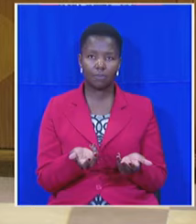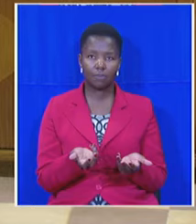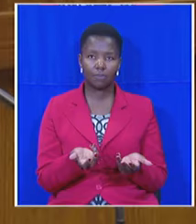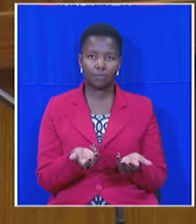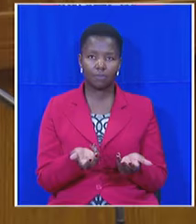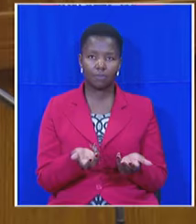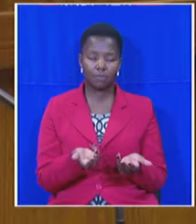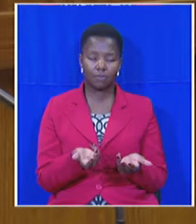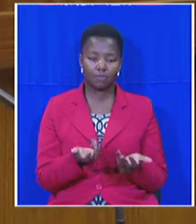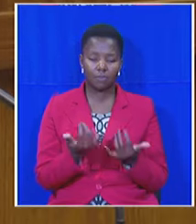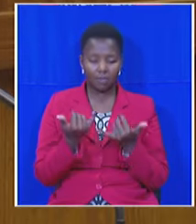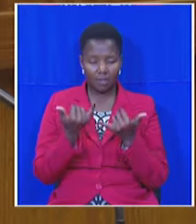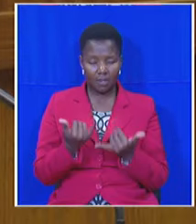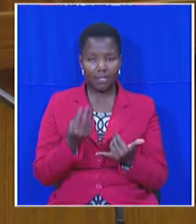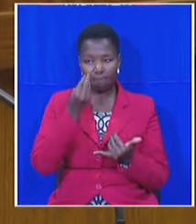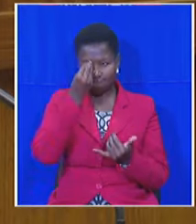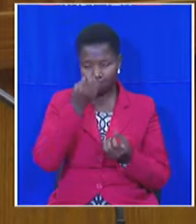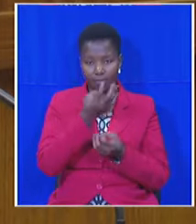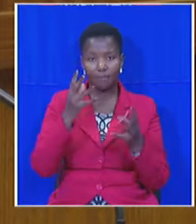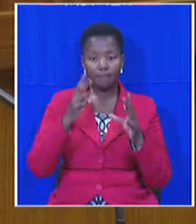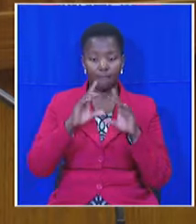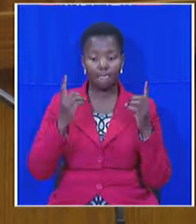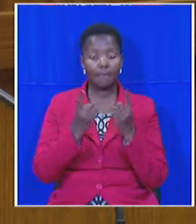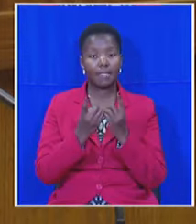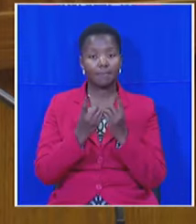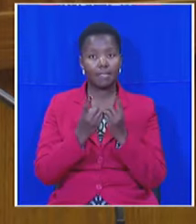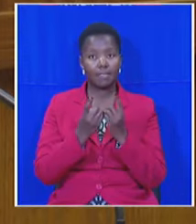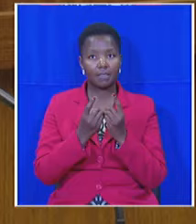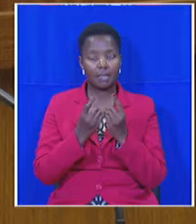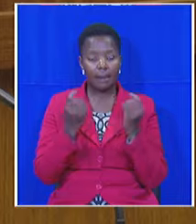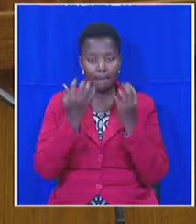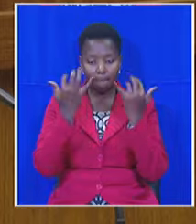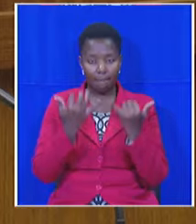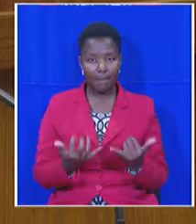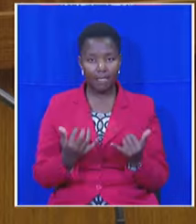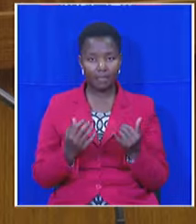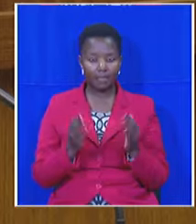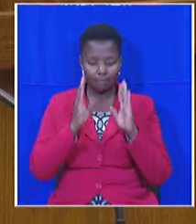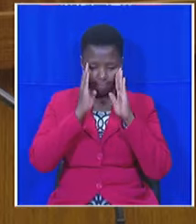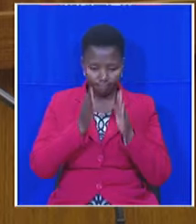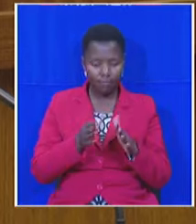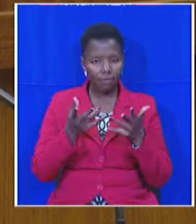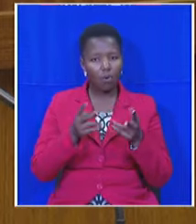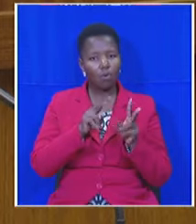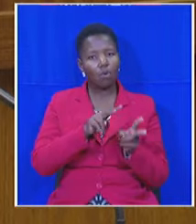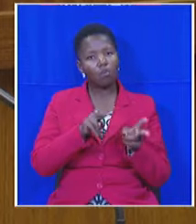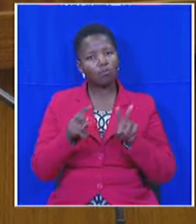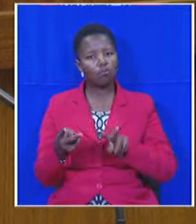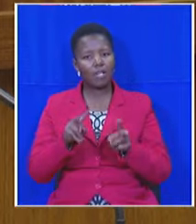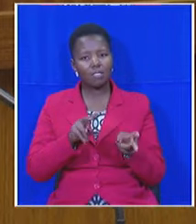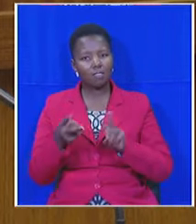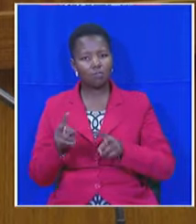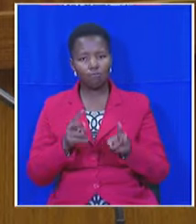I wish to point out that the department's budget is mainly for the transfers, and